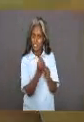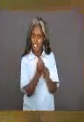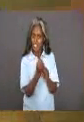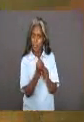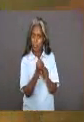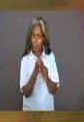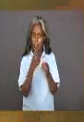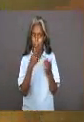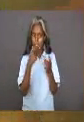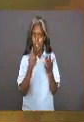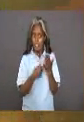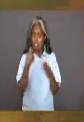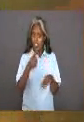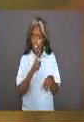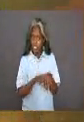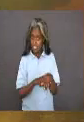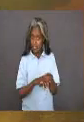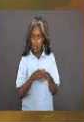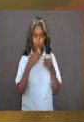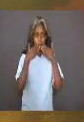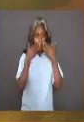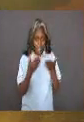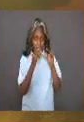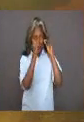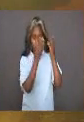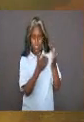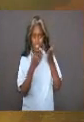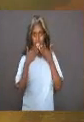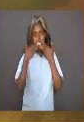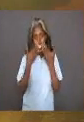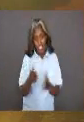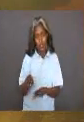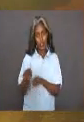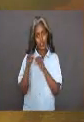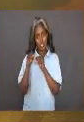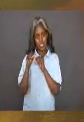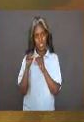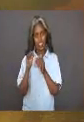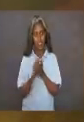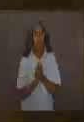Until next time, thank you, teacher. Thank you, students.